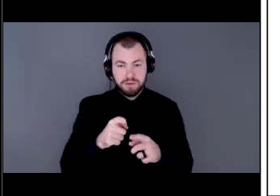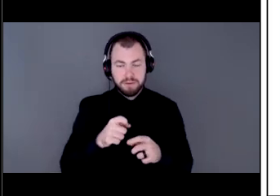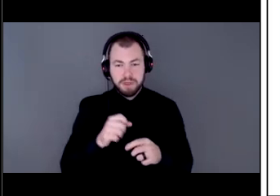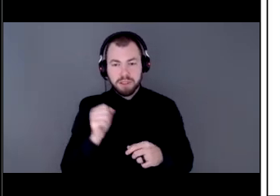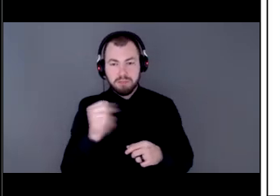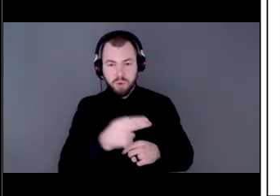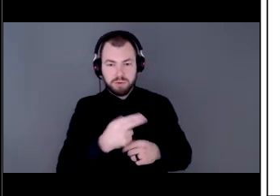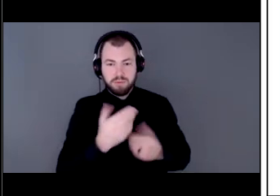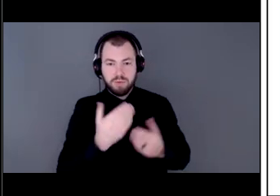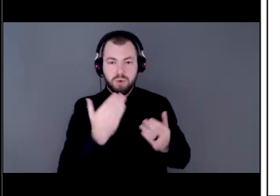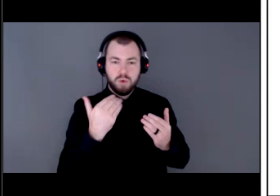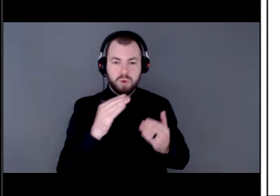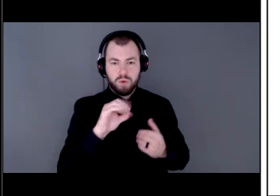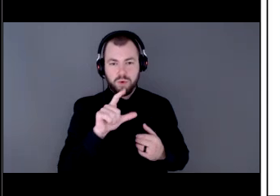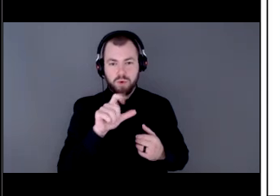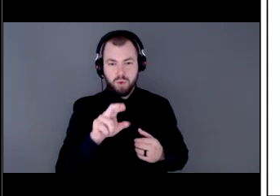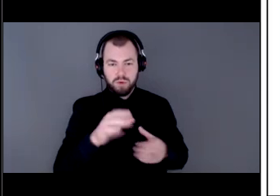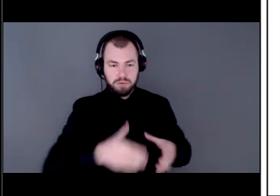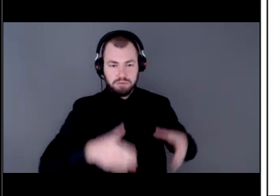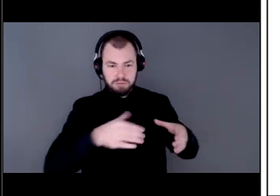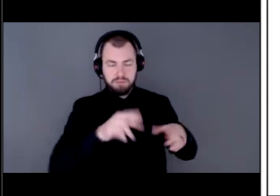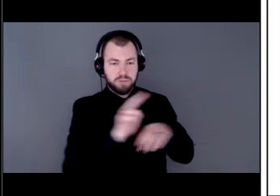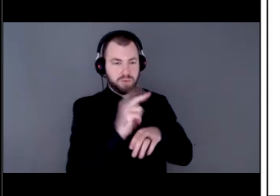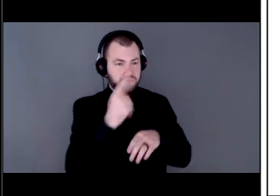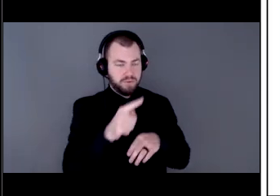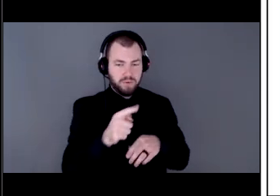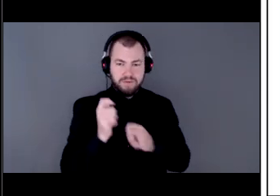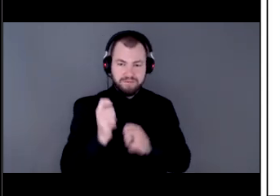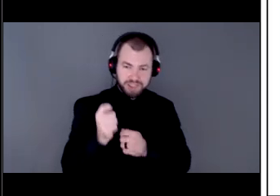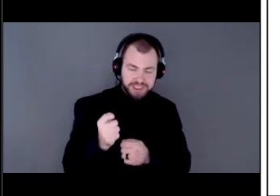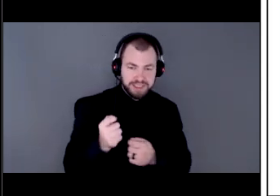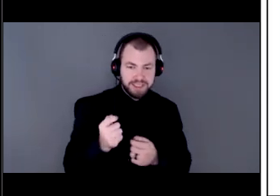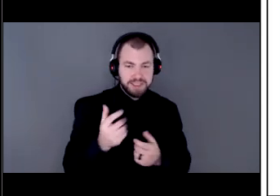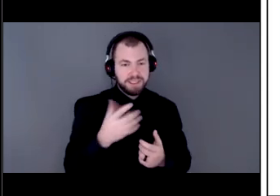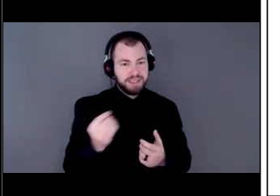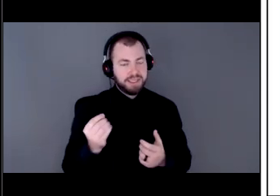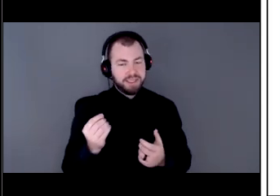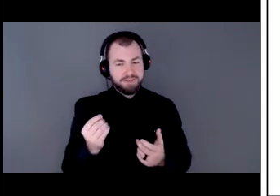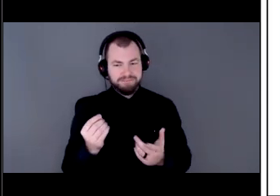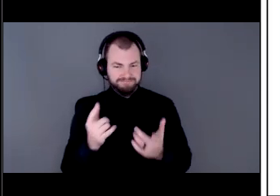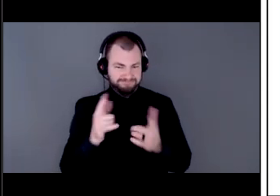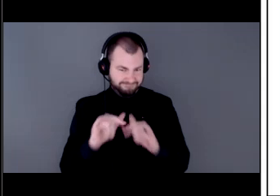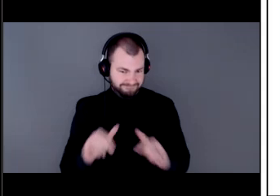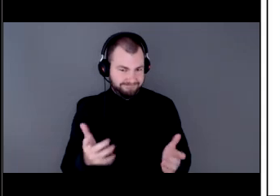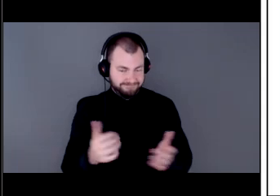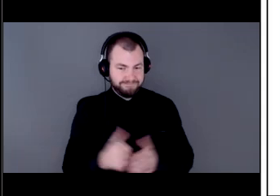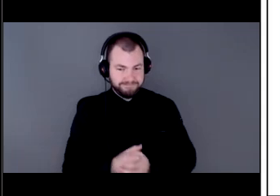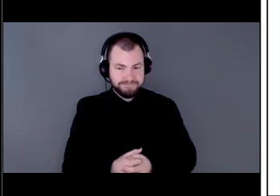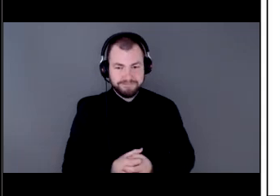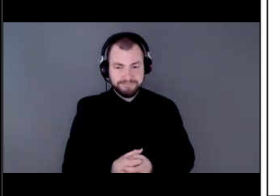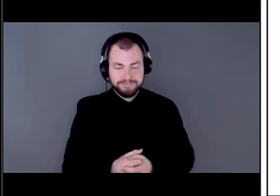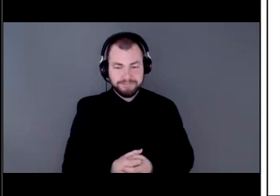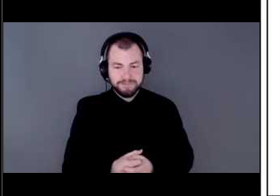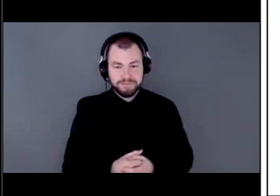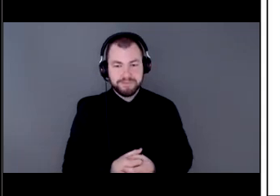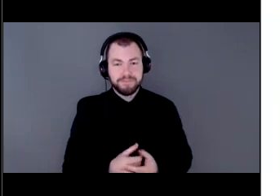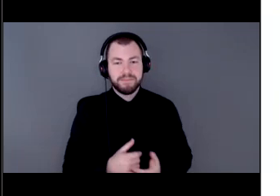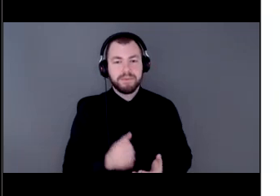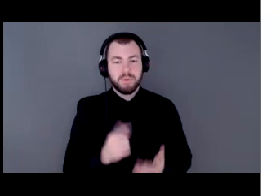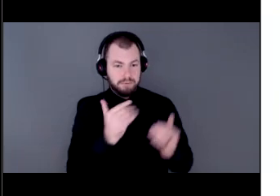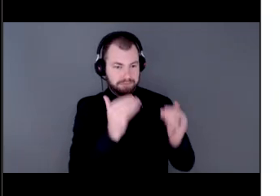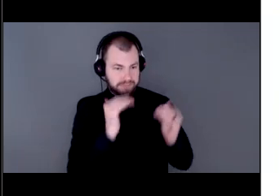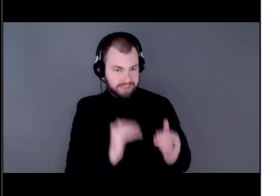that we use for fishing and things like that. And so next slide,